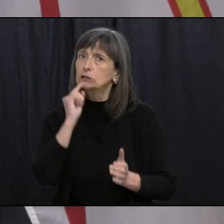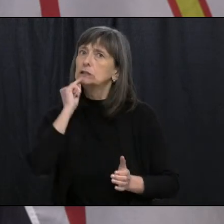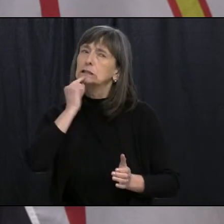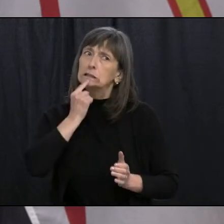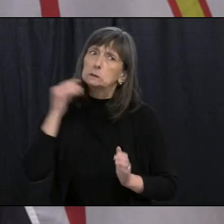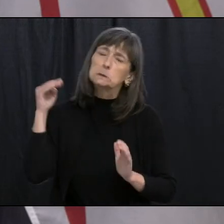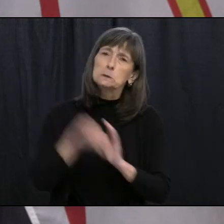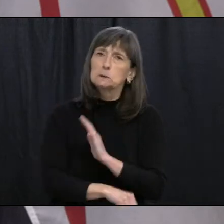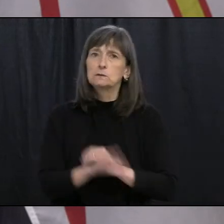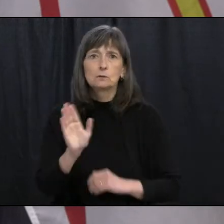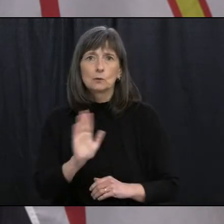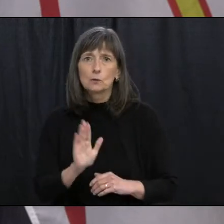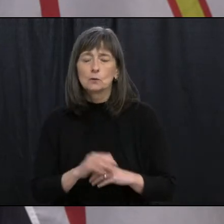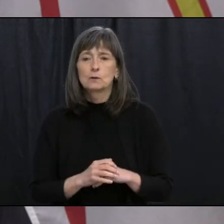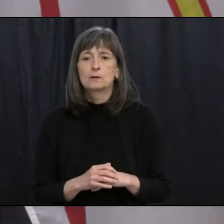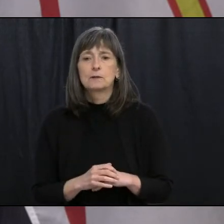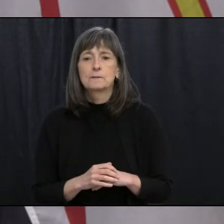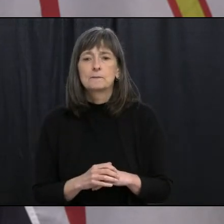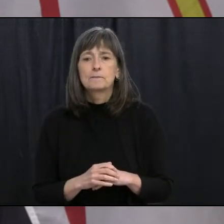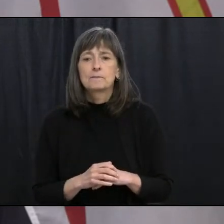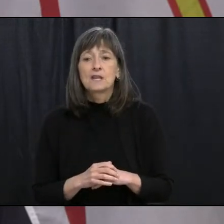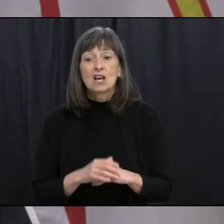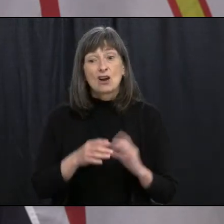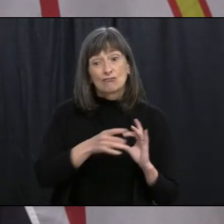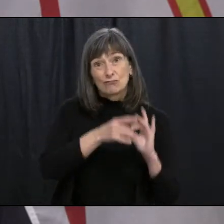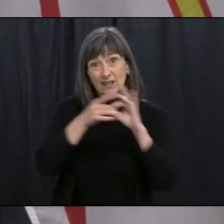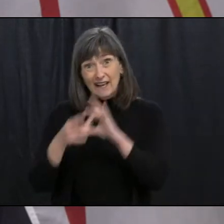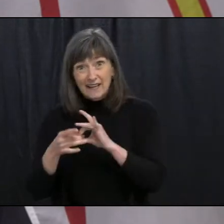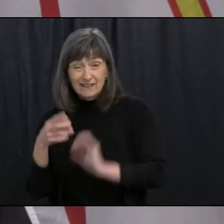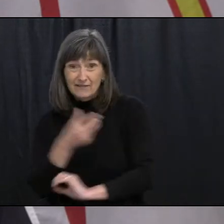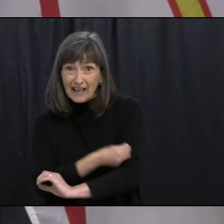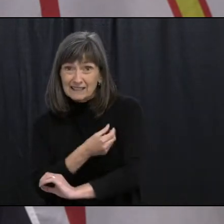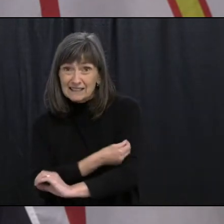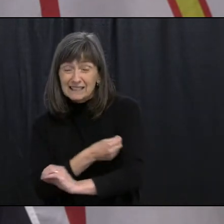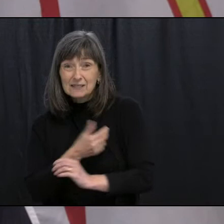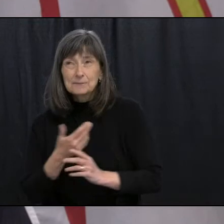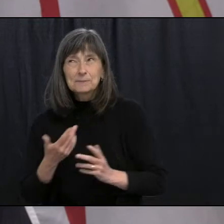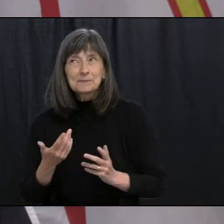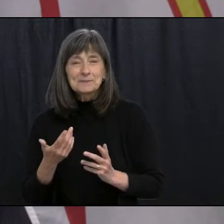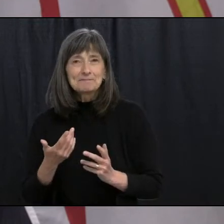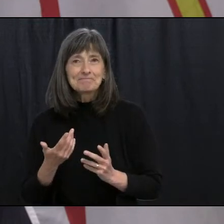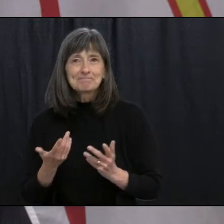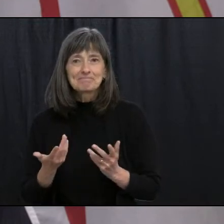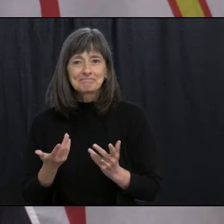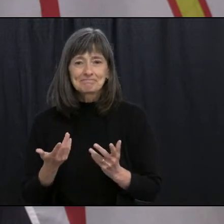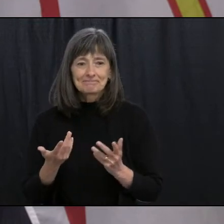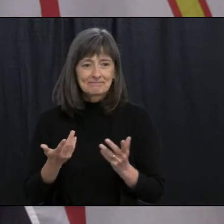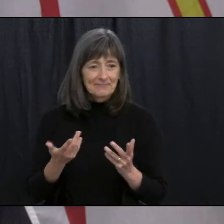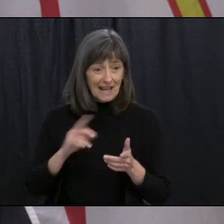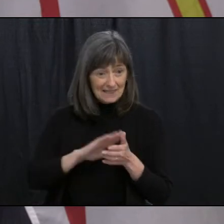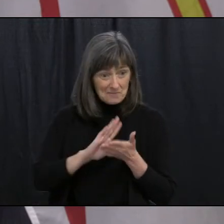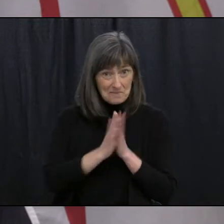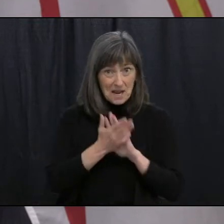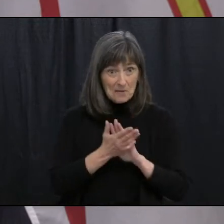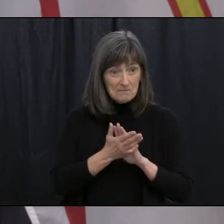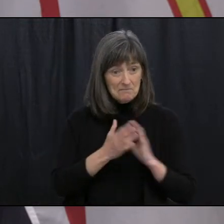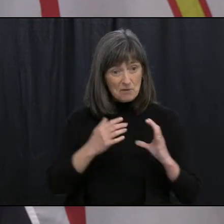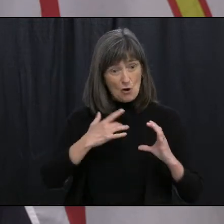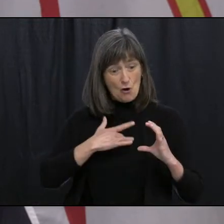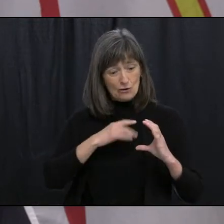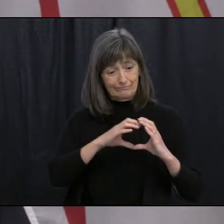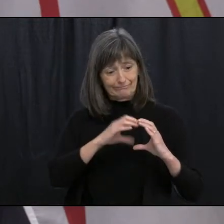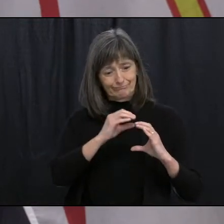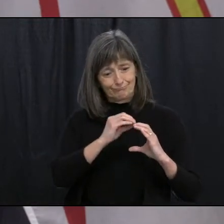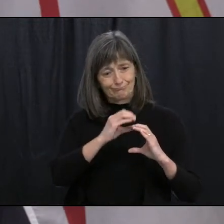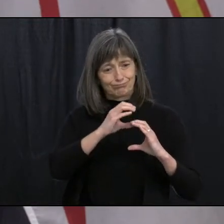With regard to is there a causal relationship there between having the vaccine and the